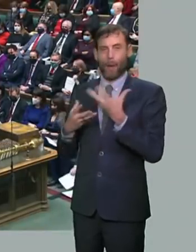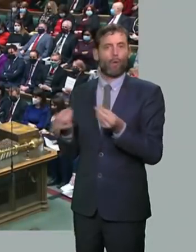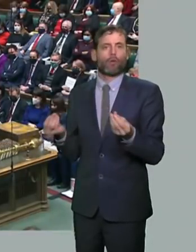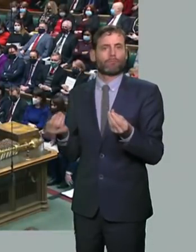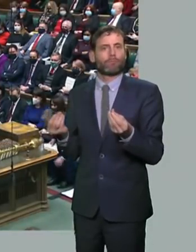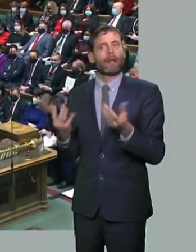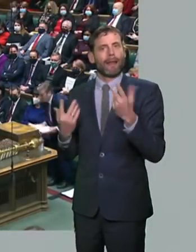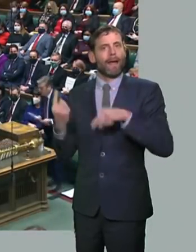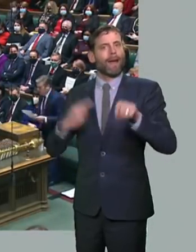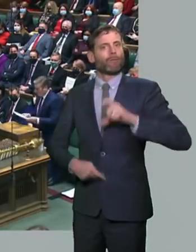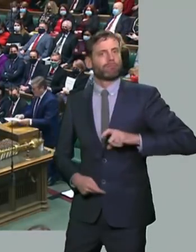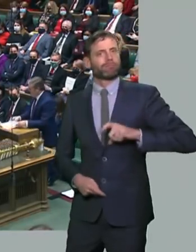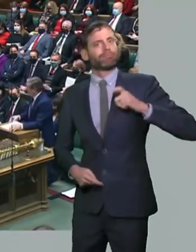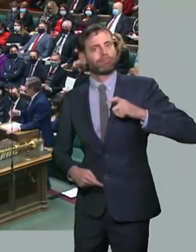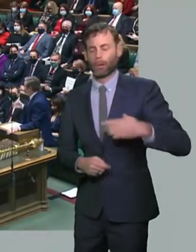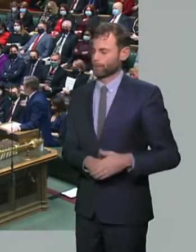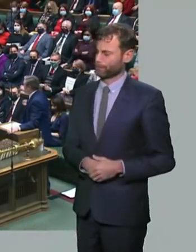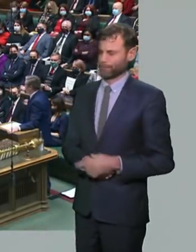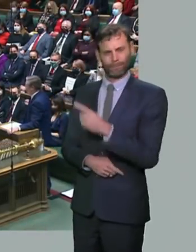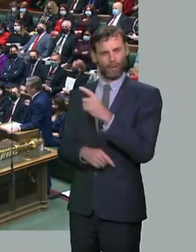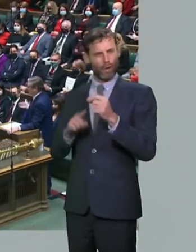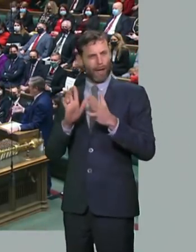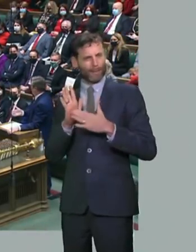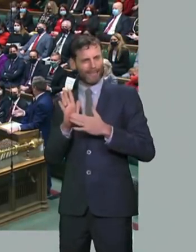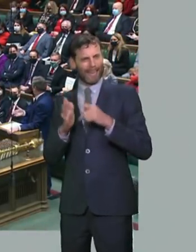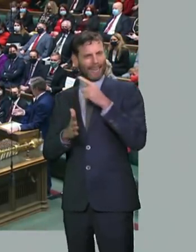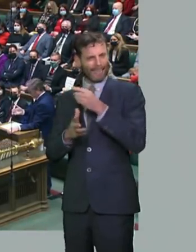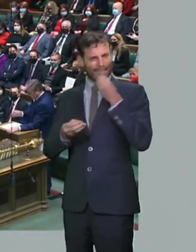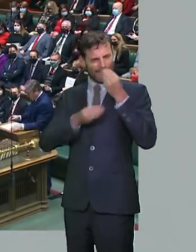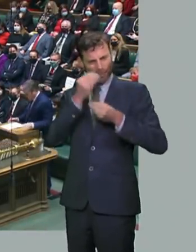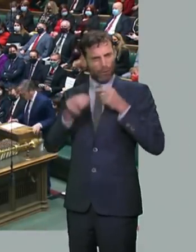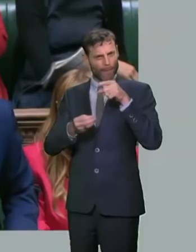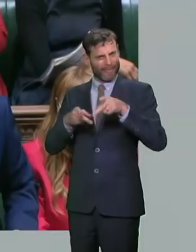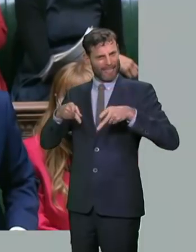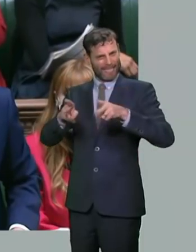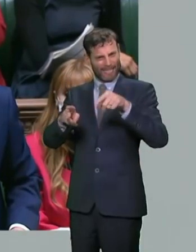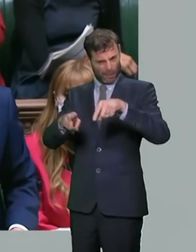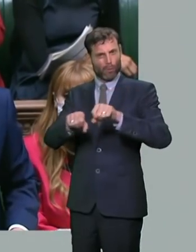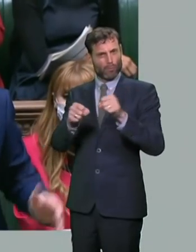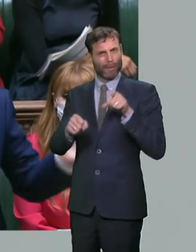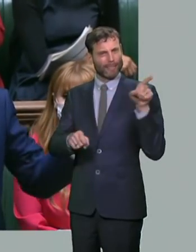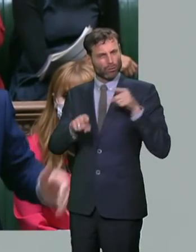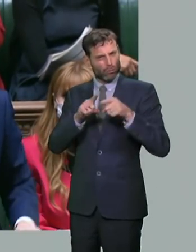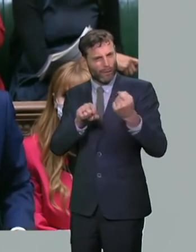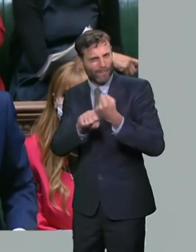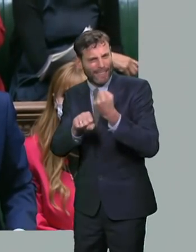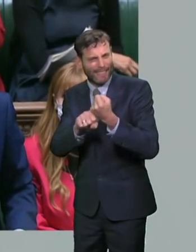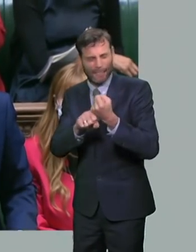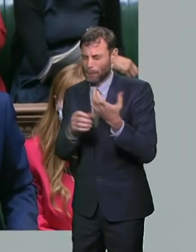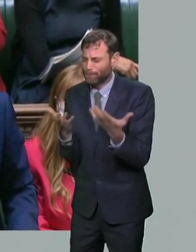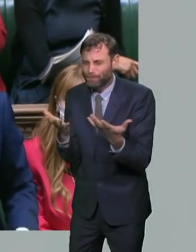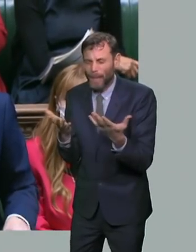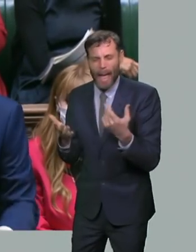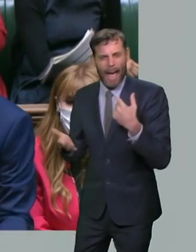Keir Starmer. I think the Prime Minister just described the broken system he said he was fixing. So it's certainly not a straight